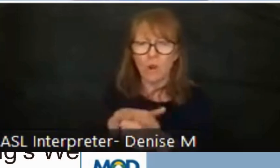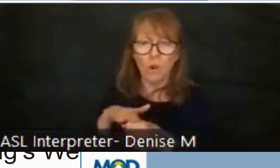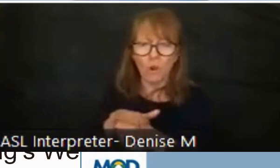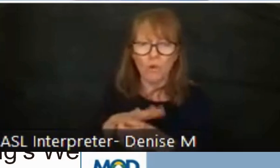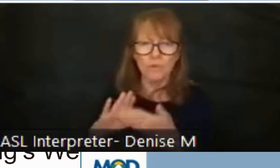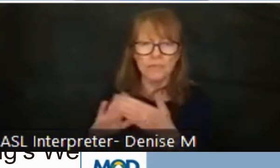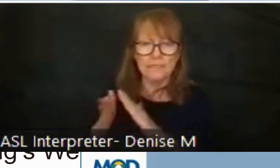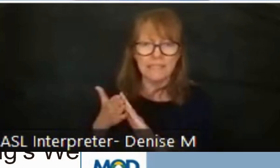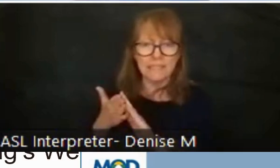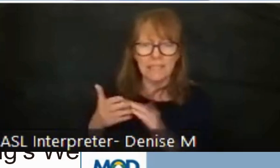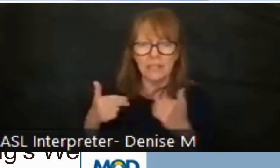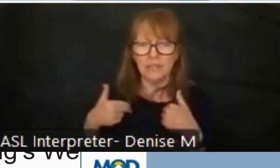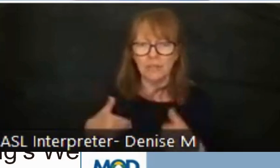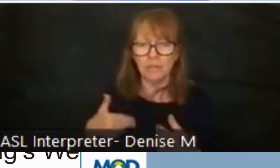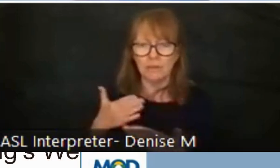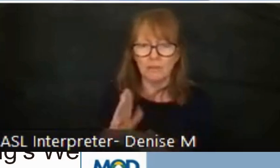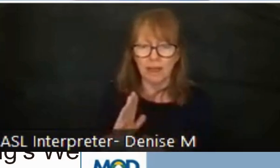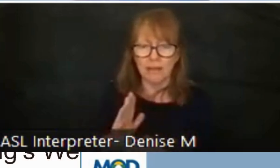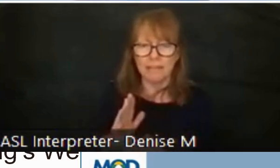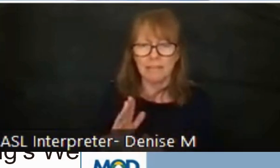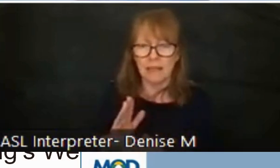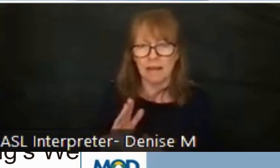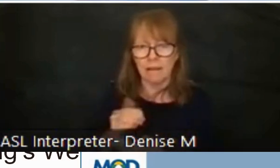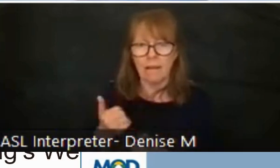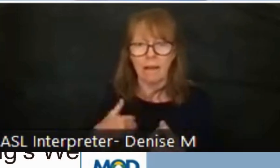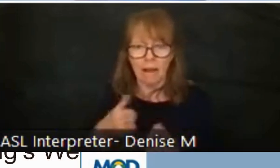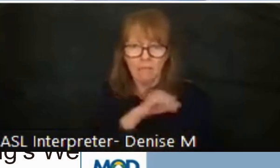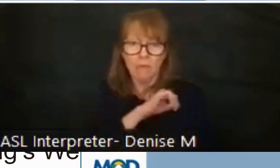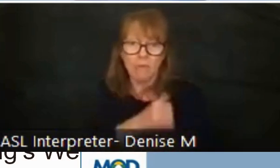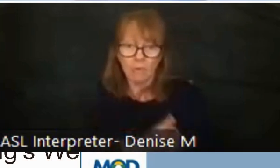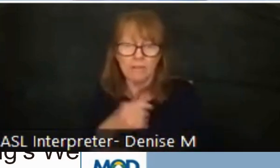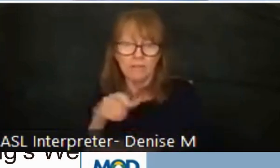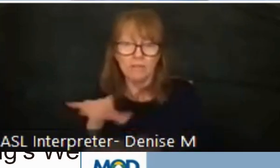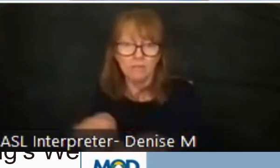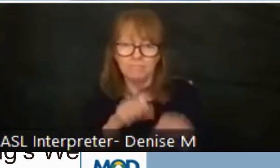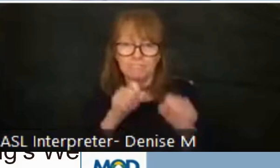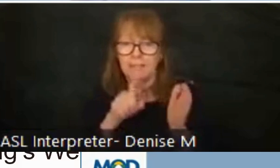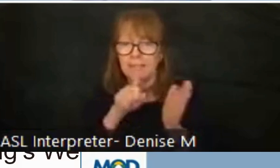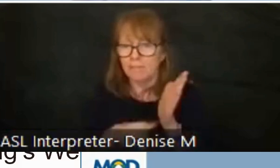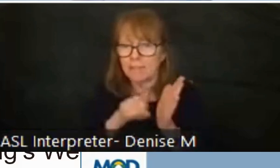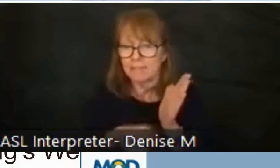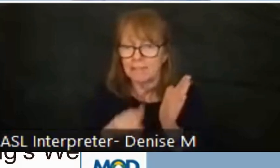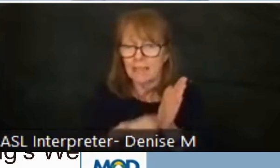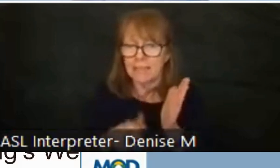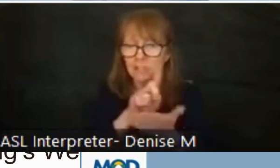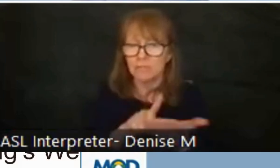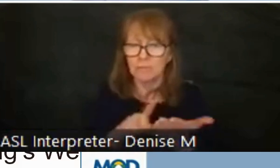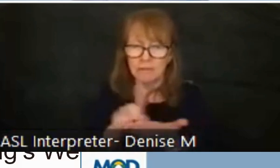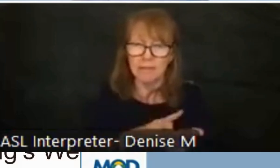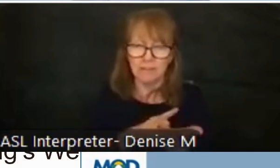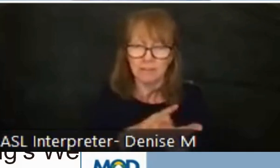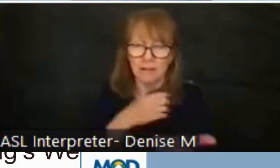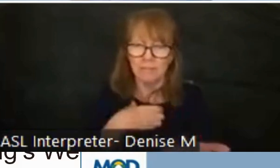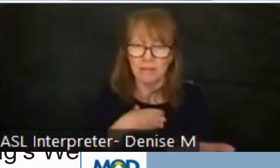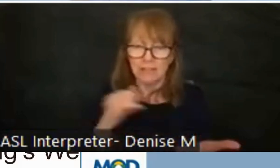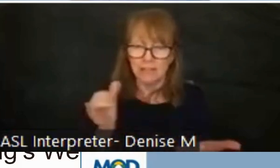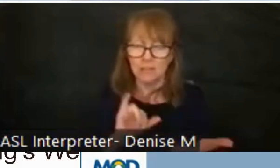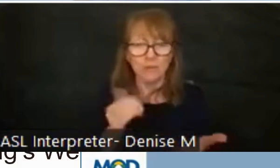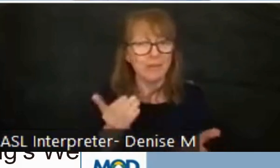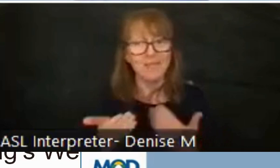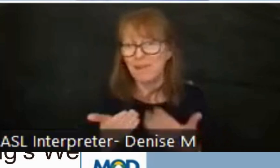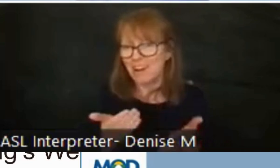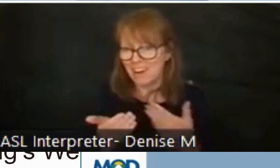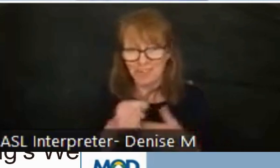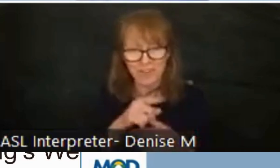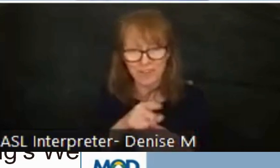also have jurisdiction to sometimes investigate discrimination complaints. But wherever you file,